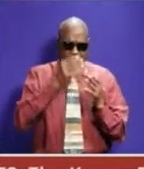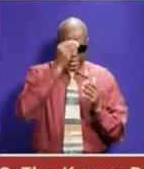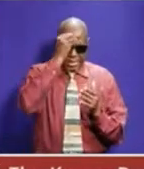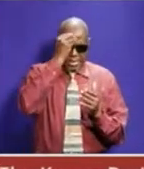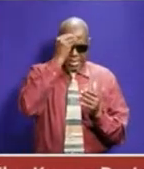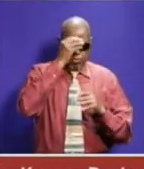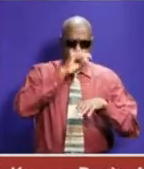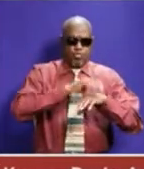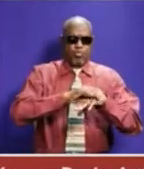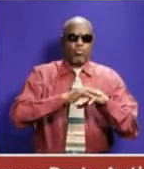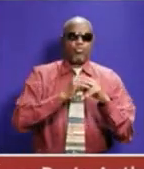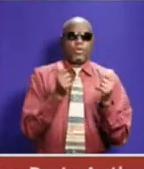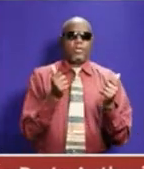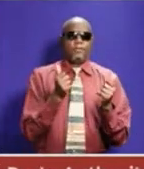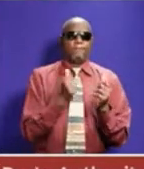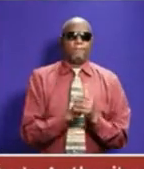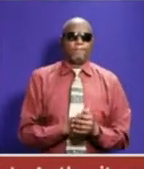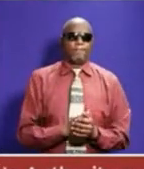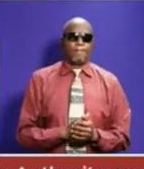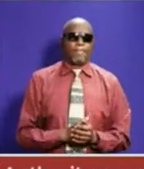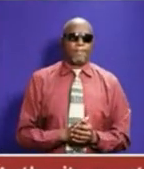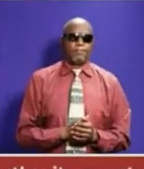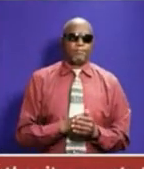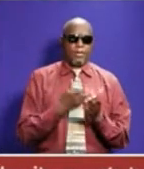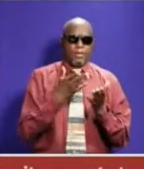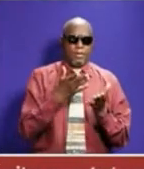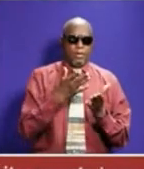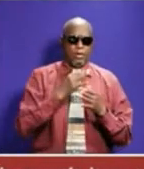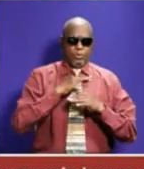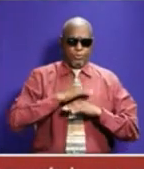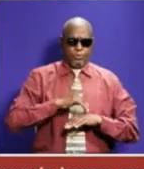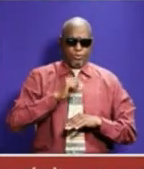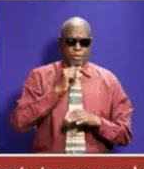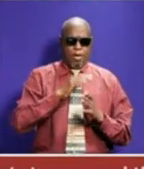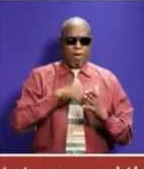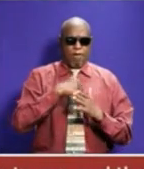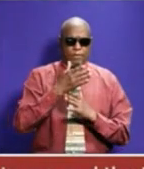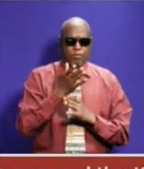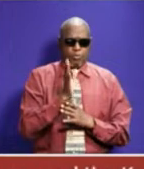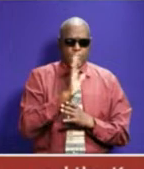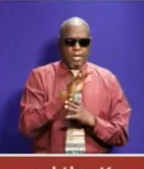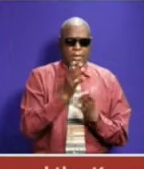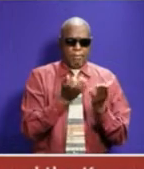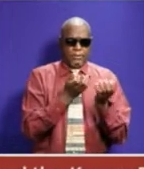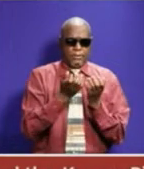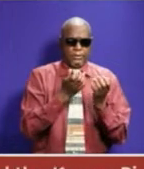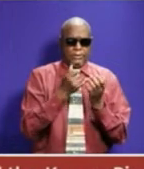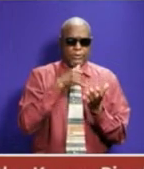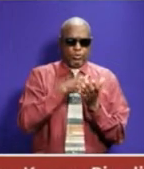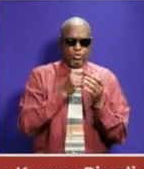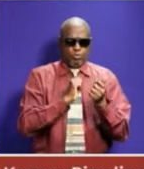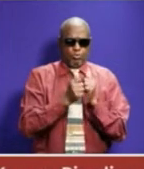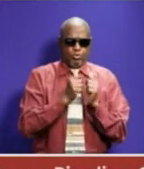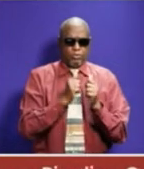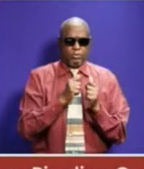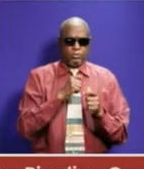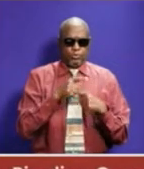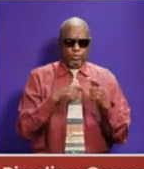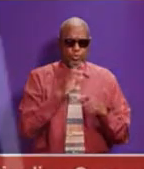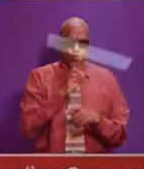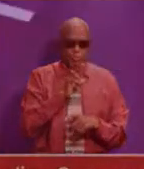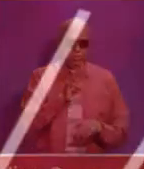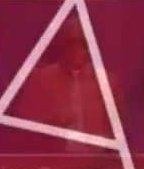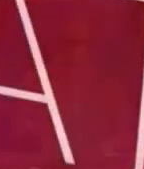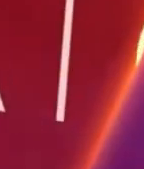zaidi. You're watching Hope TV News. It's now time for a short break, but after the break I'll be back with the business and sports news. Stick around.